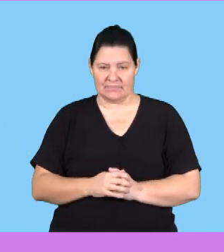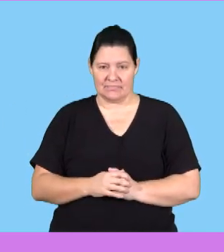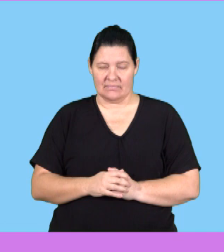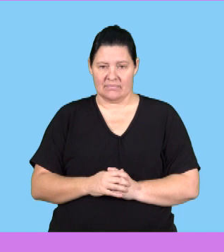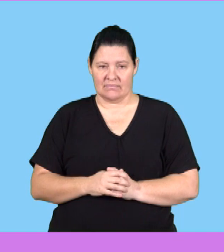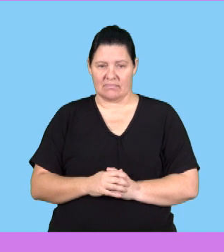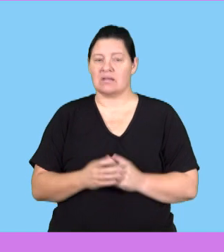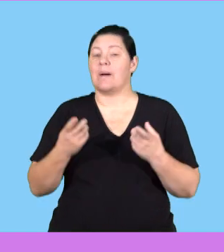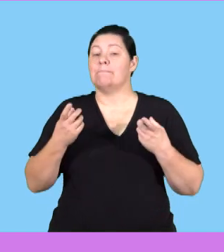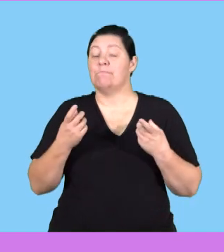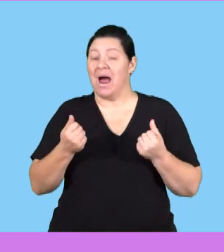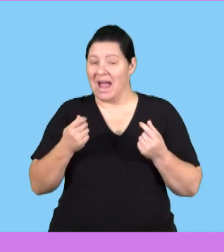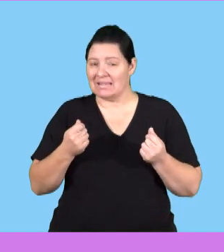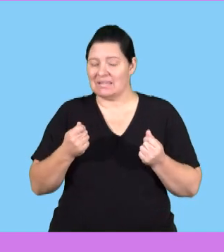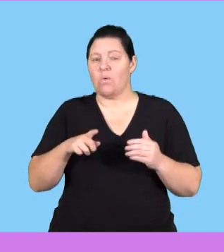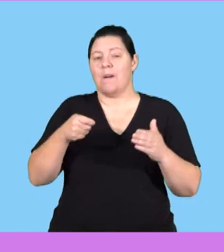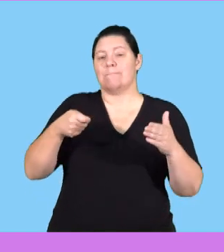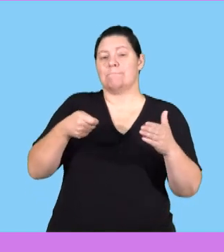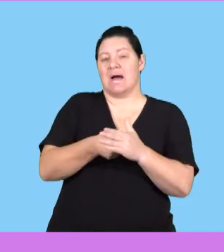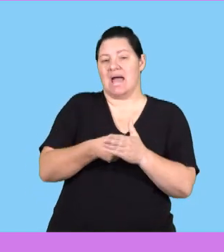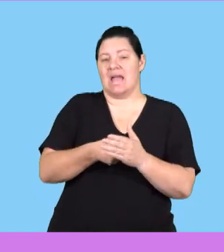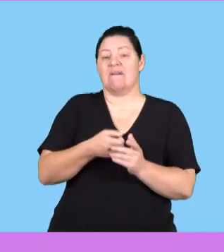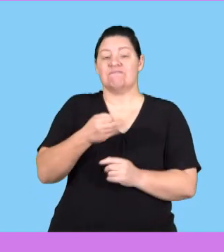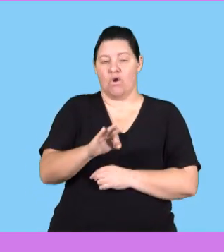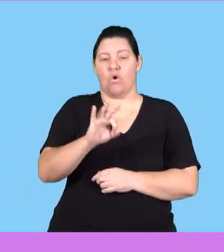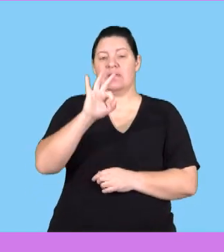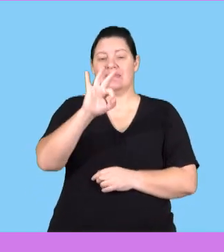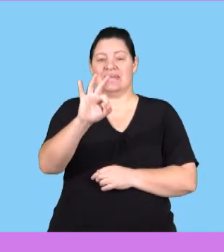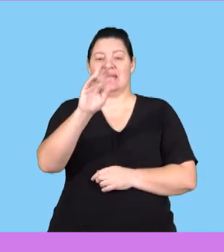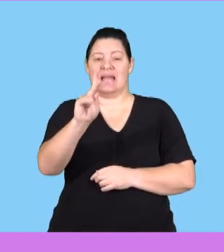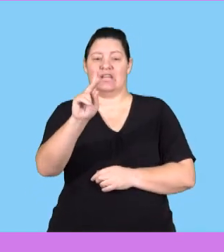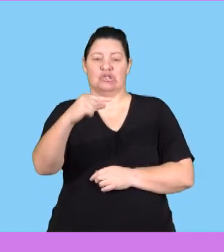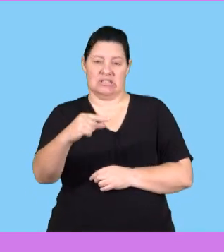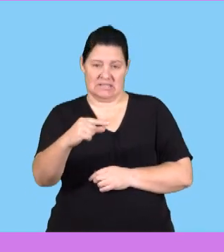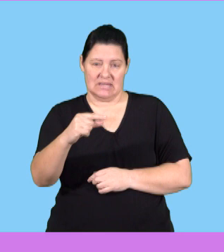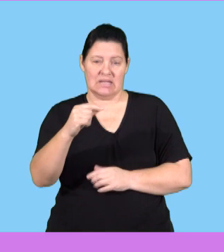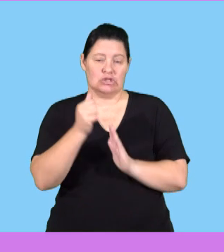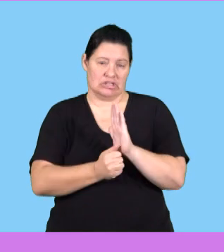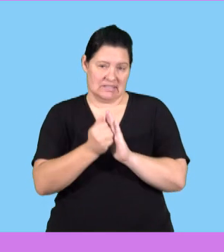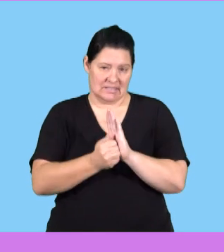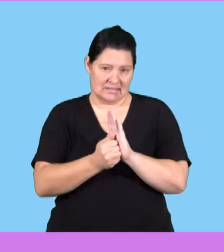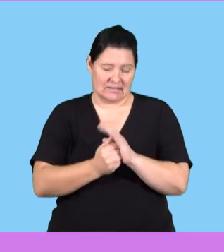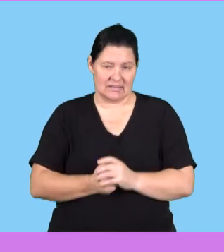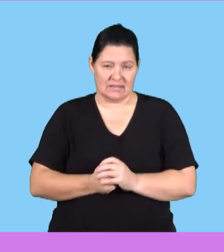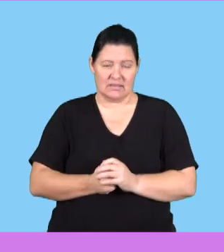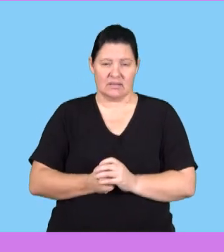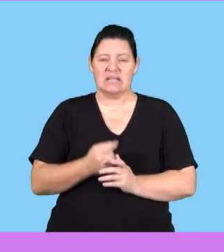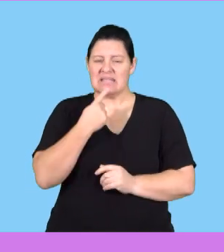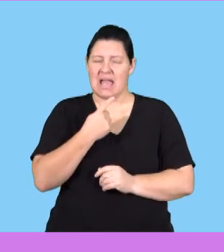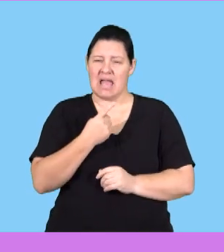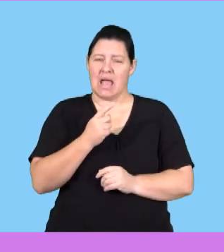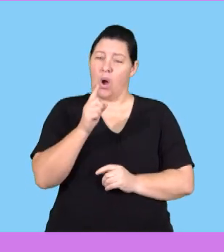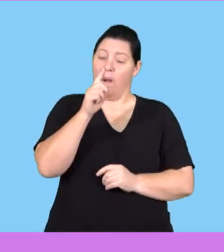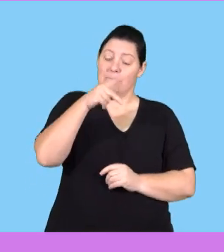239.97. So this is the price for 3 kilograms of cheese. Remember, if we say